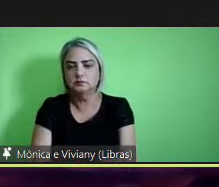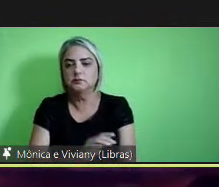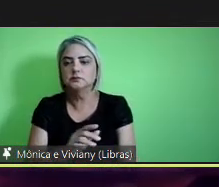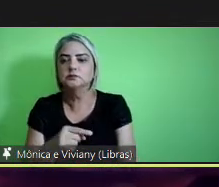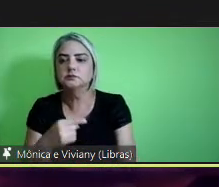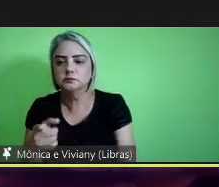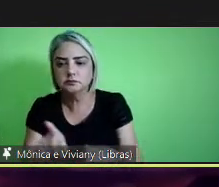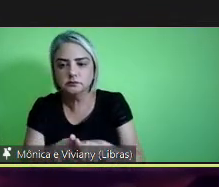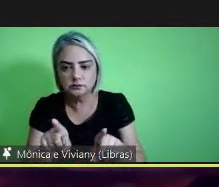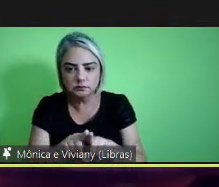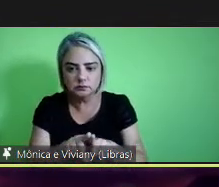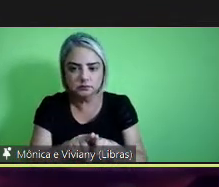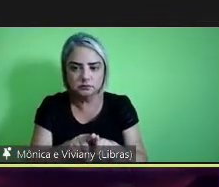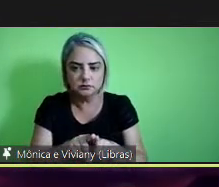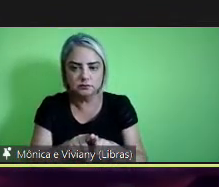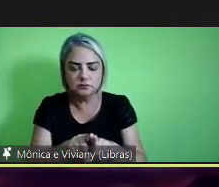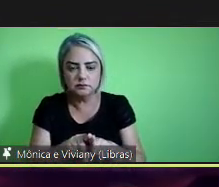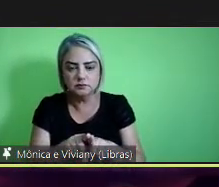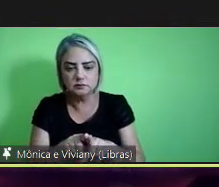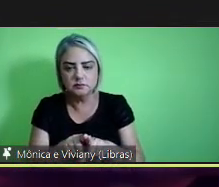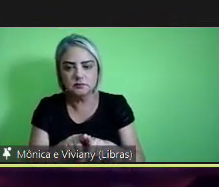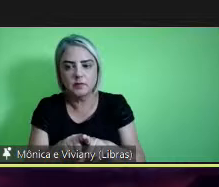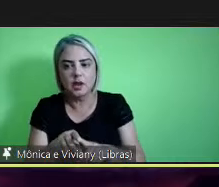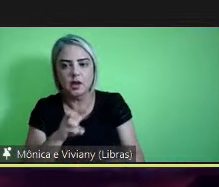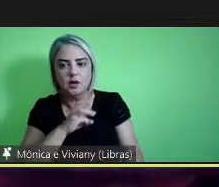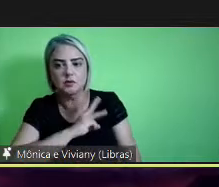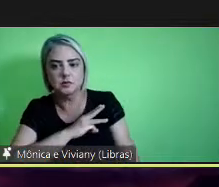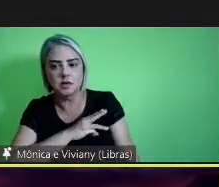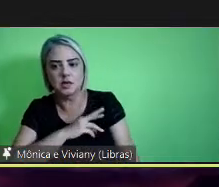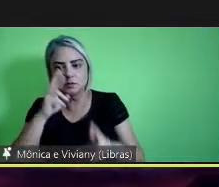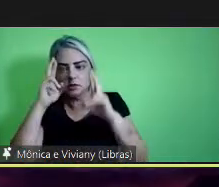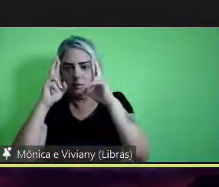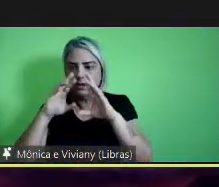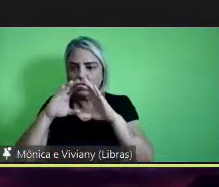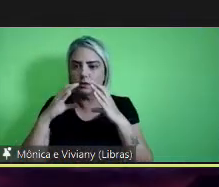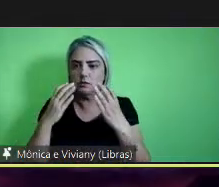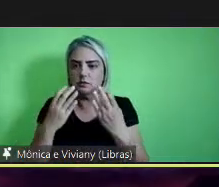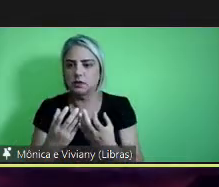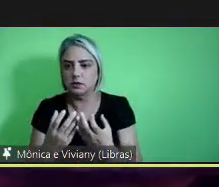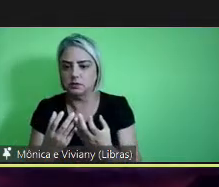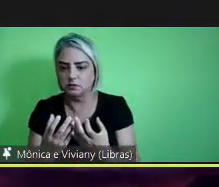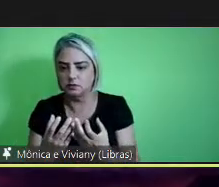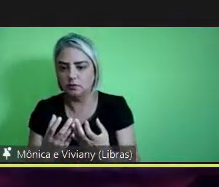the community, trusted members of the community.